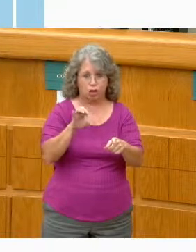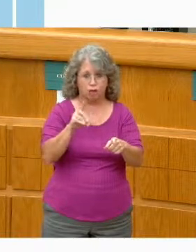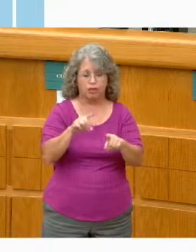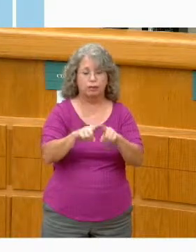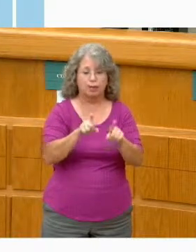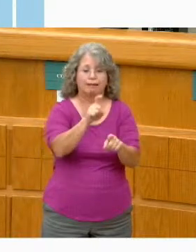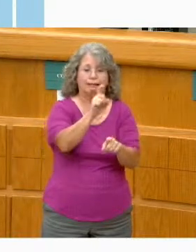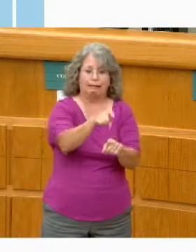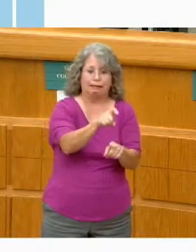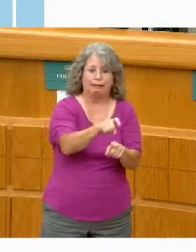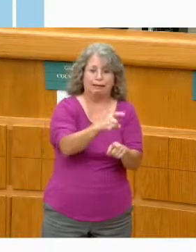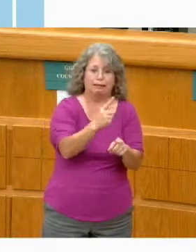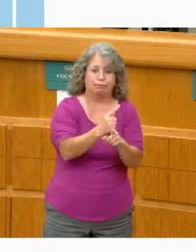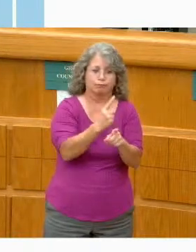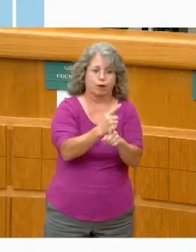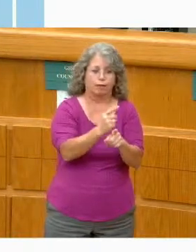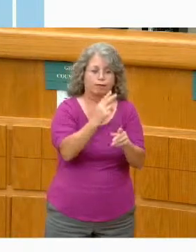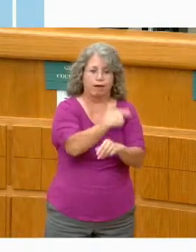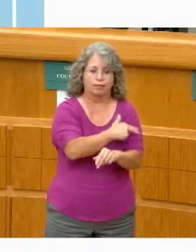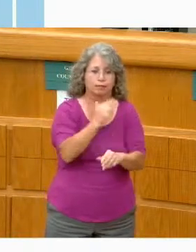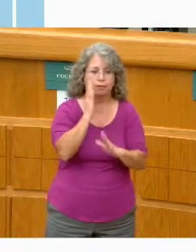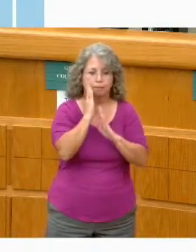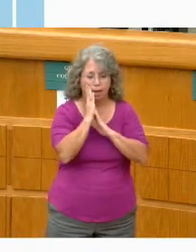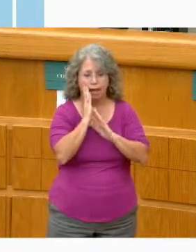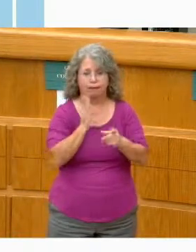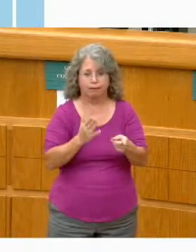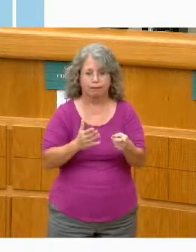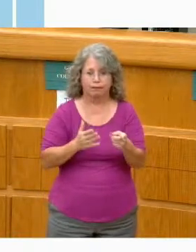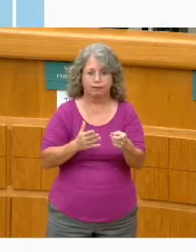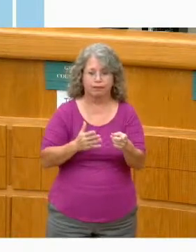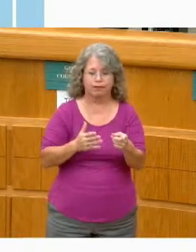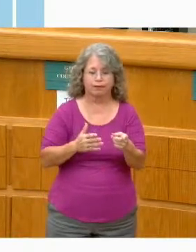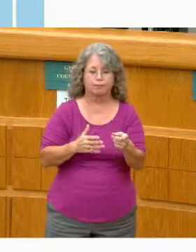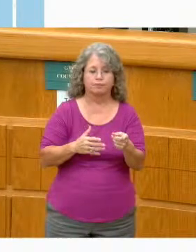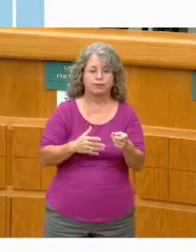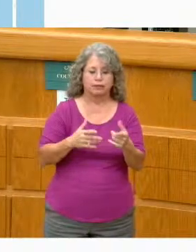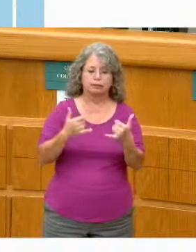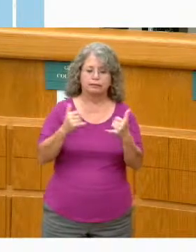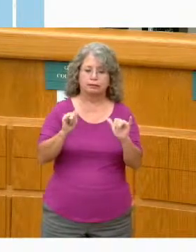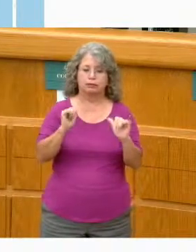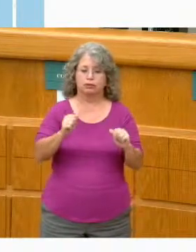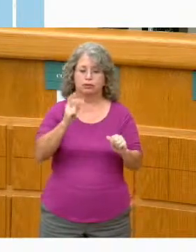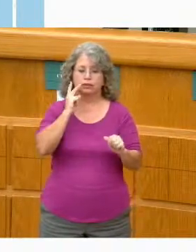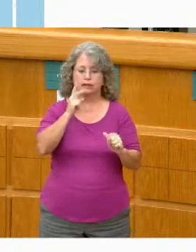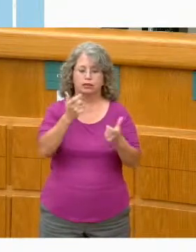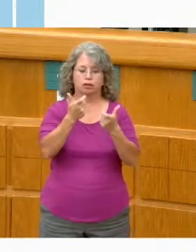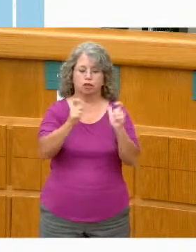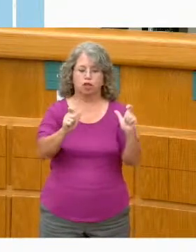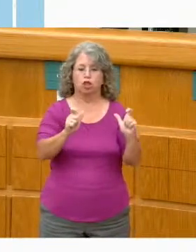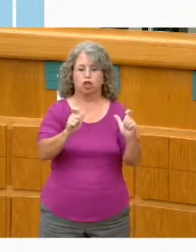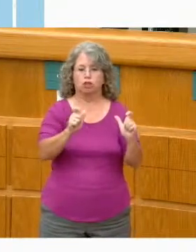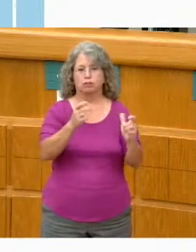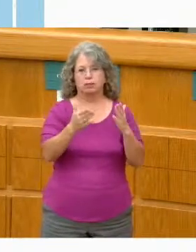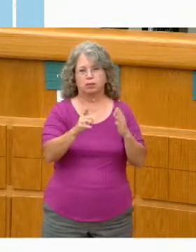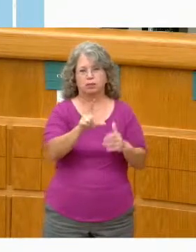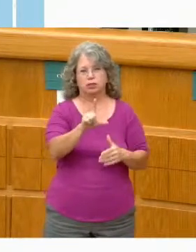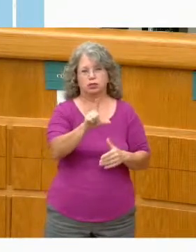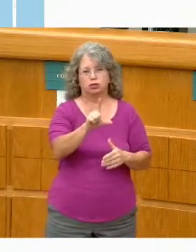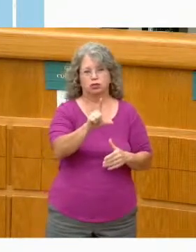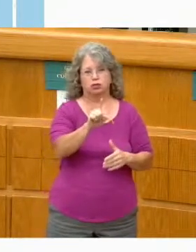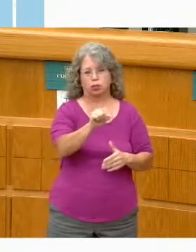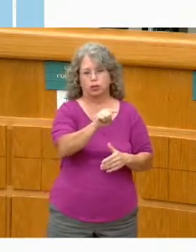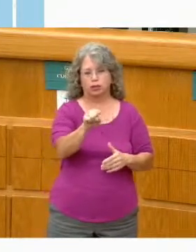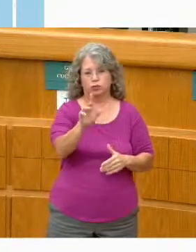these med-surg beds on any given day. And today what you can see is there's still a fairly large proportion,